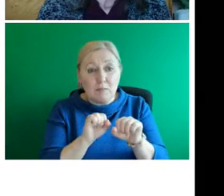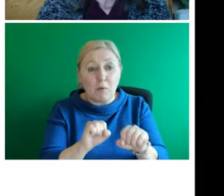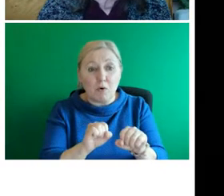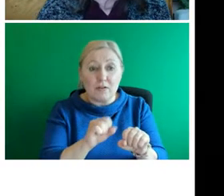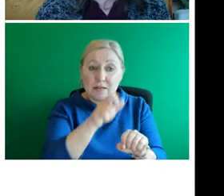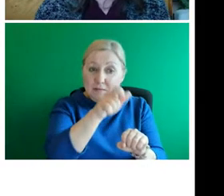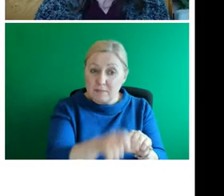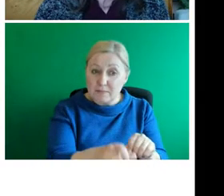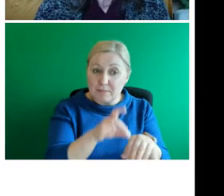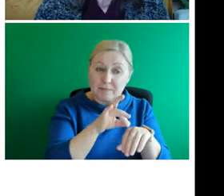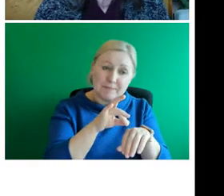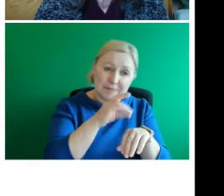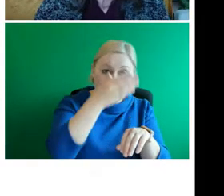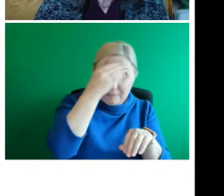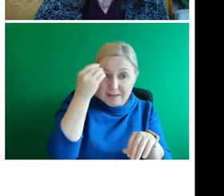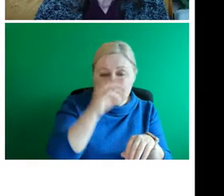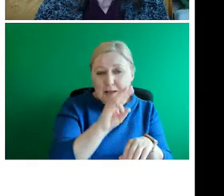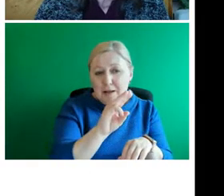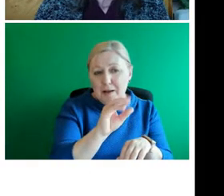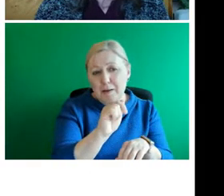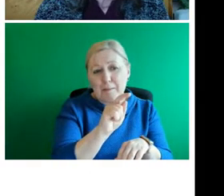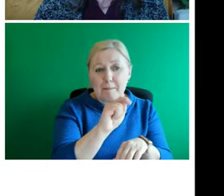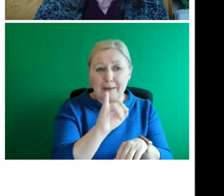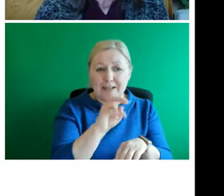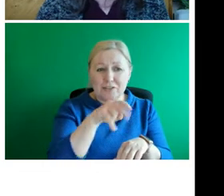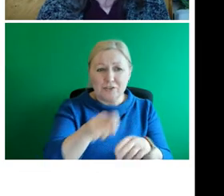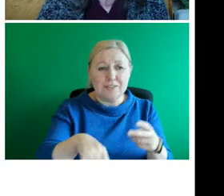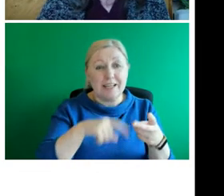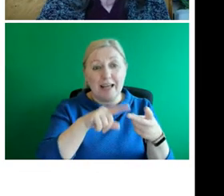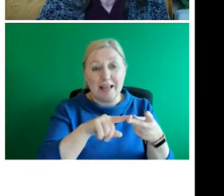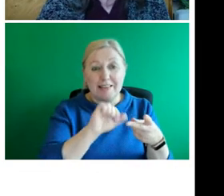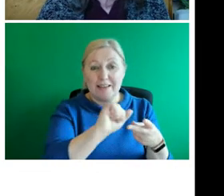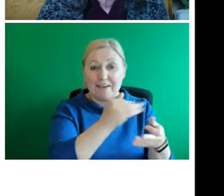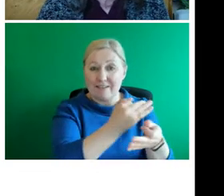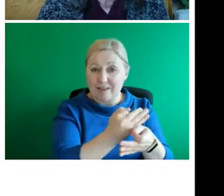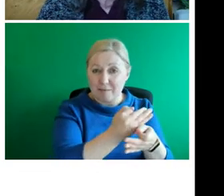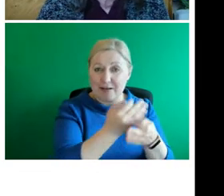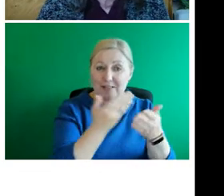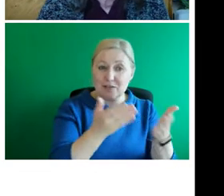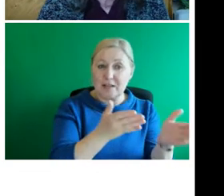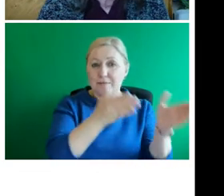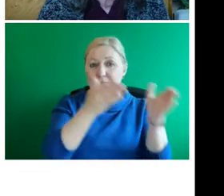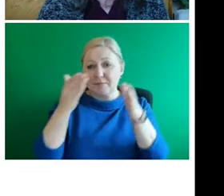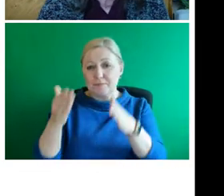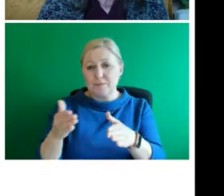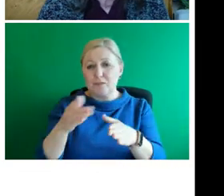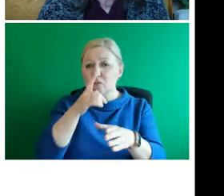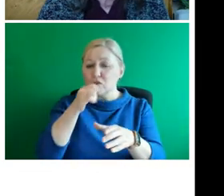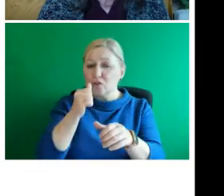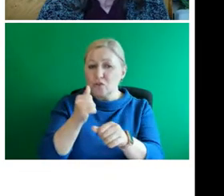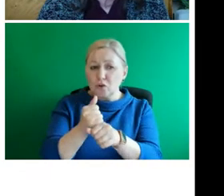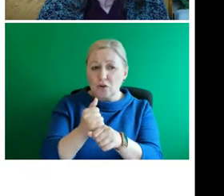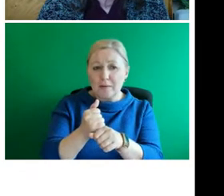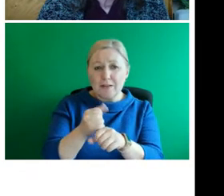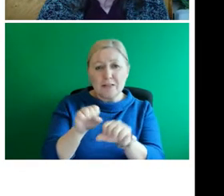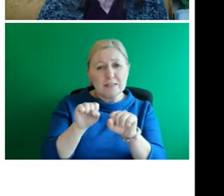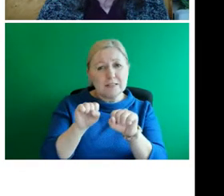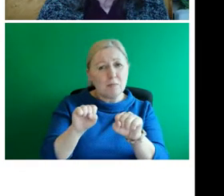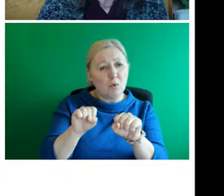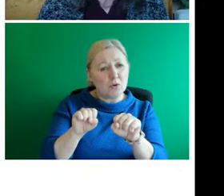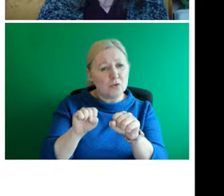And looking now at decision support tools, which is just, I believe, two slides back.